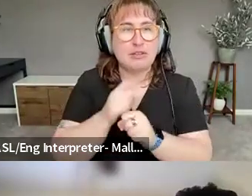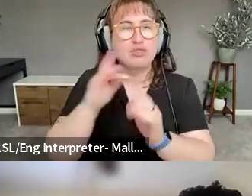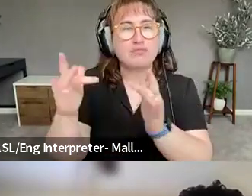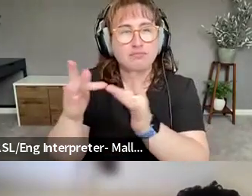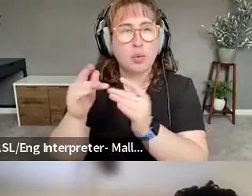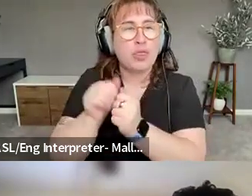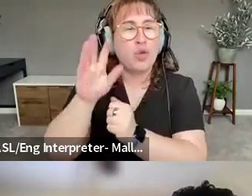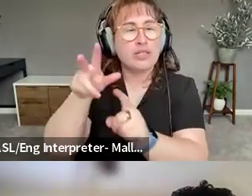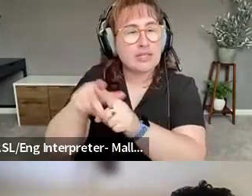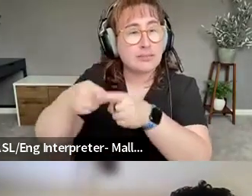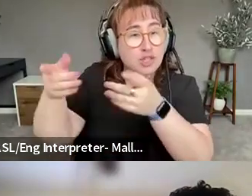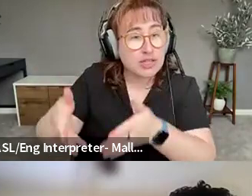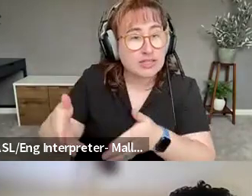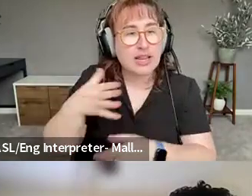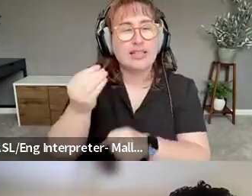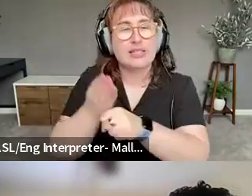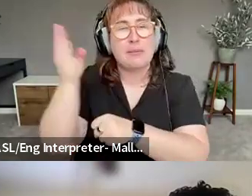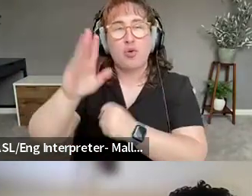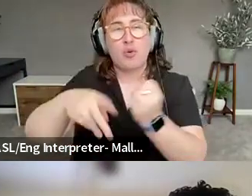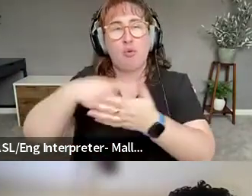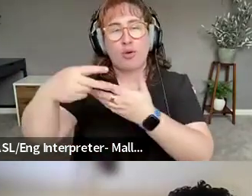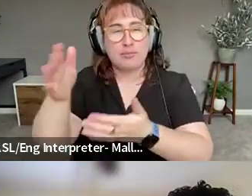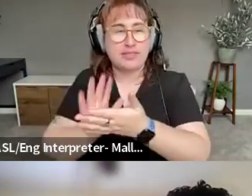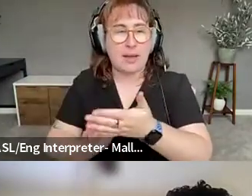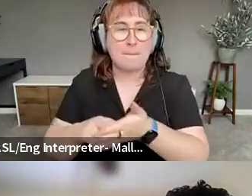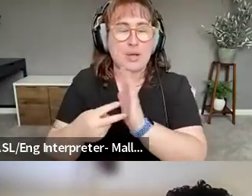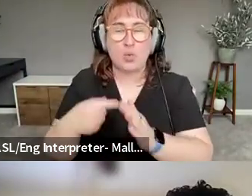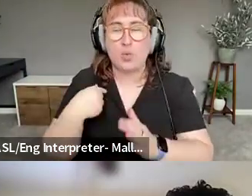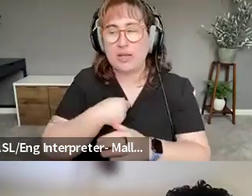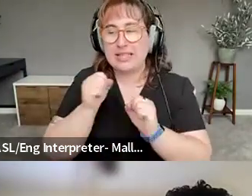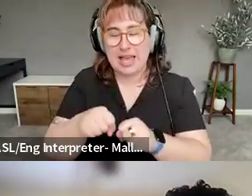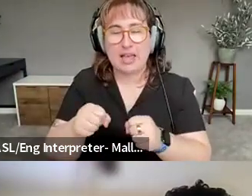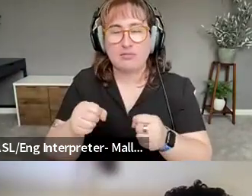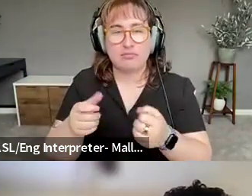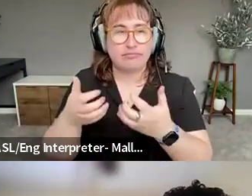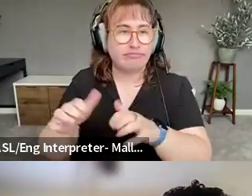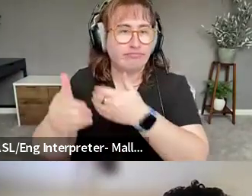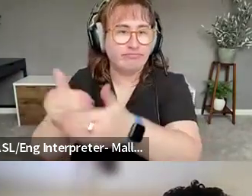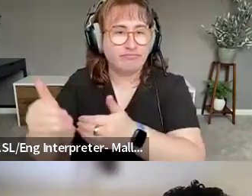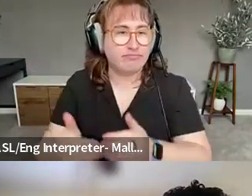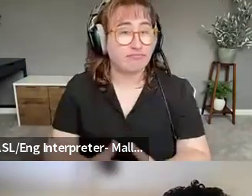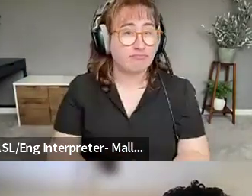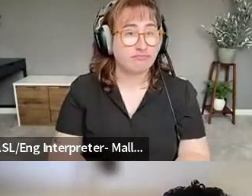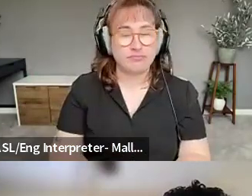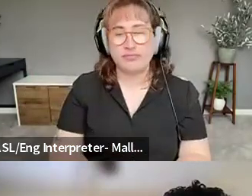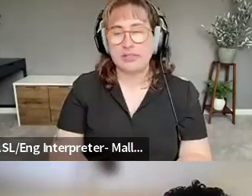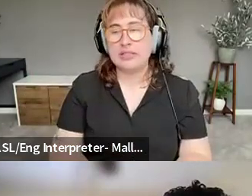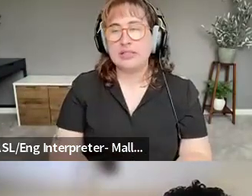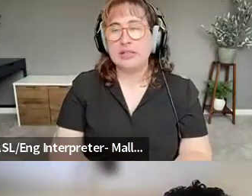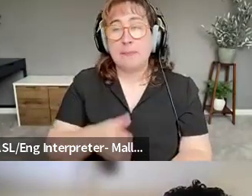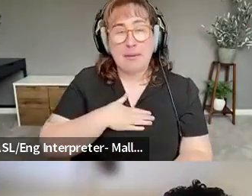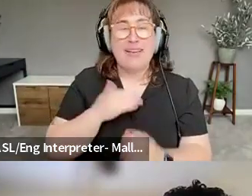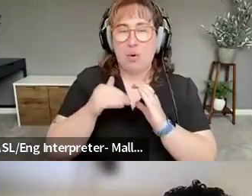your assigned specialists and submit those program designs so that we can get those processed for you guys. I'll put